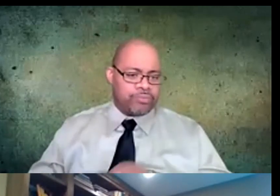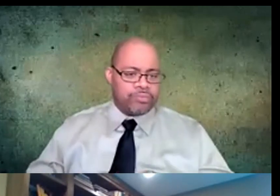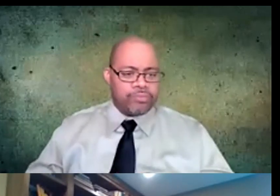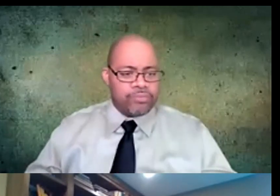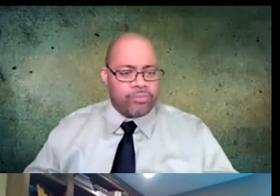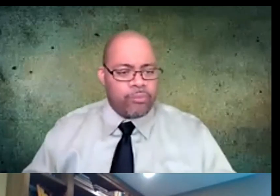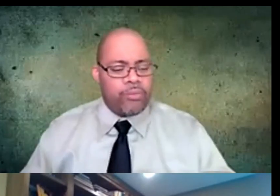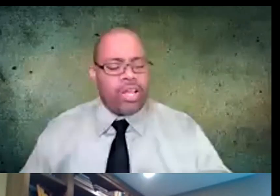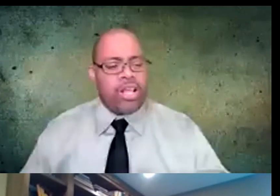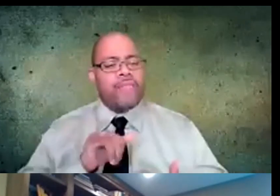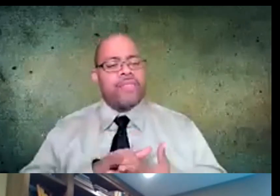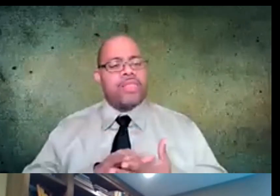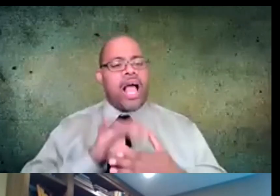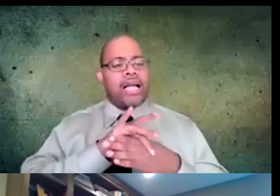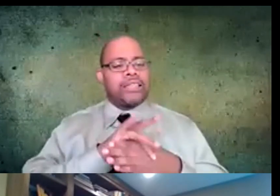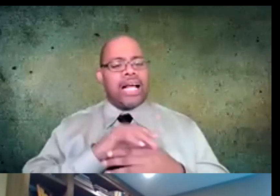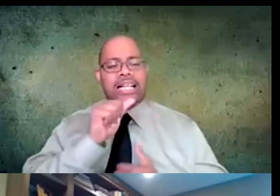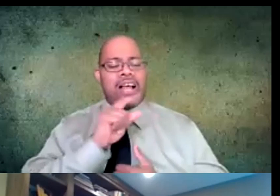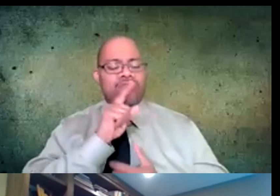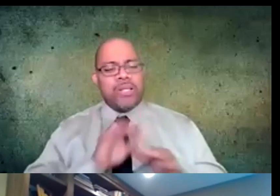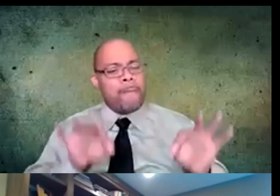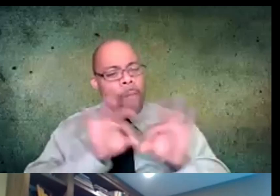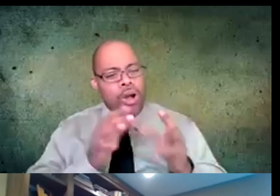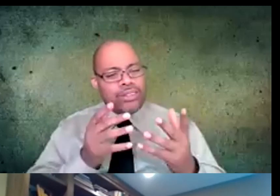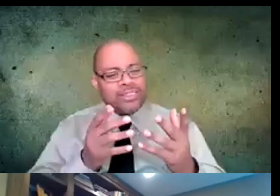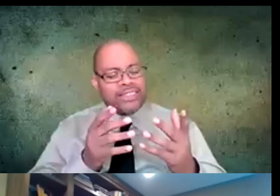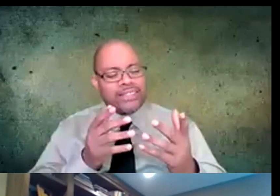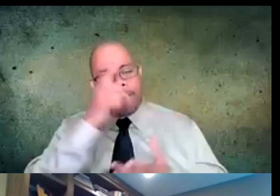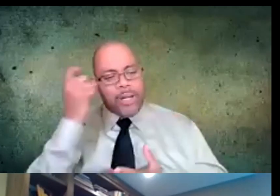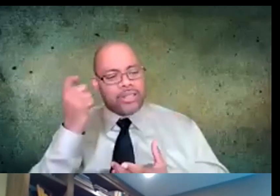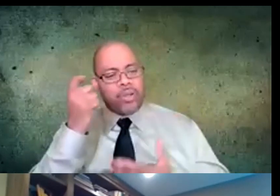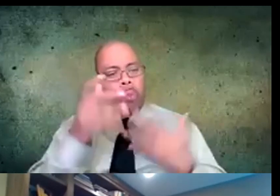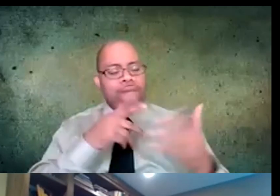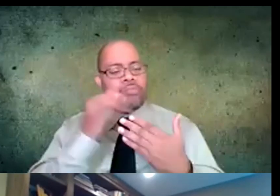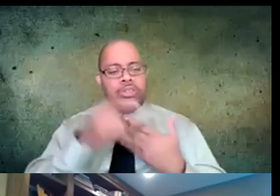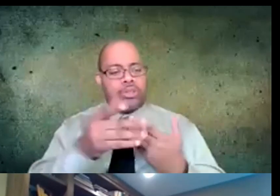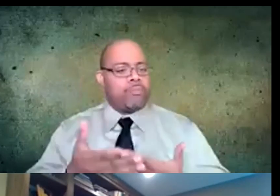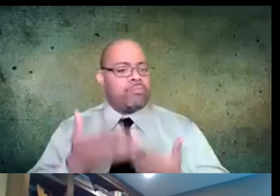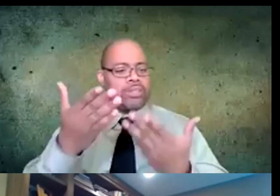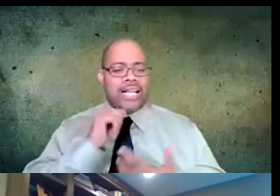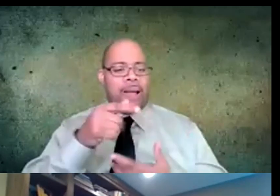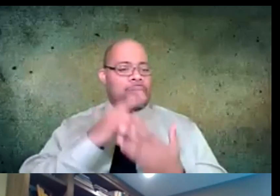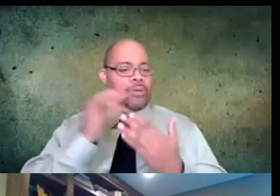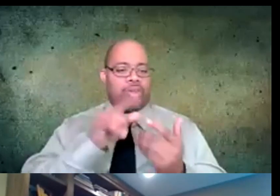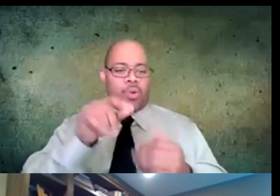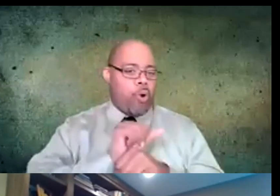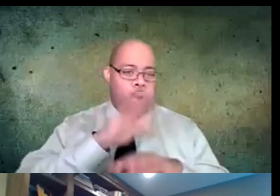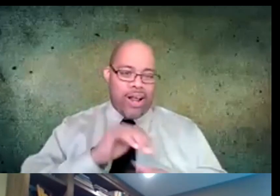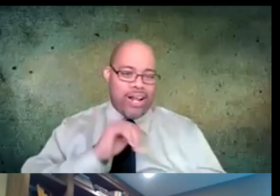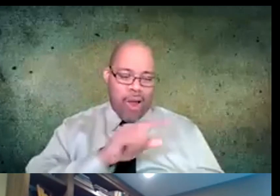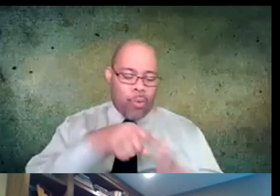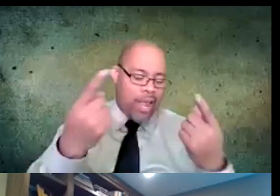To a certain degree, the content is not even as important, because whatever project you present, that's not going to be the project that you'll be working on when you